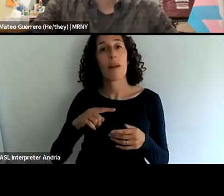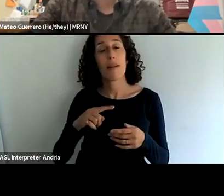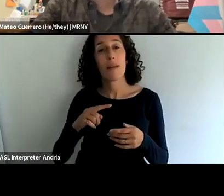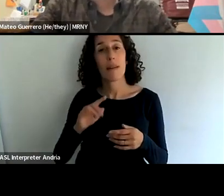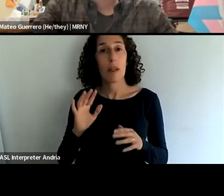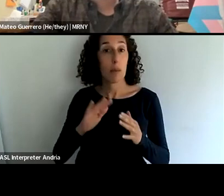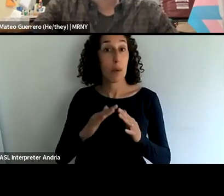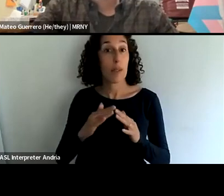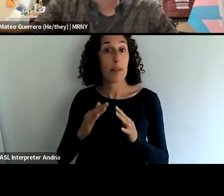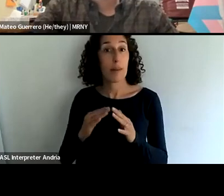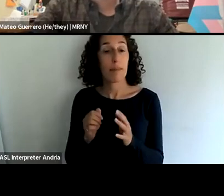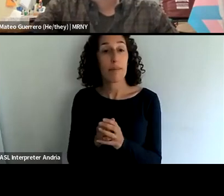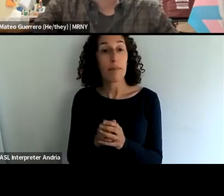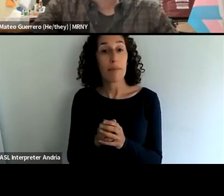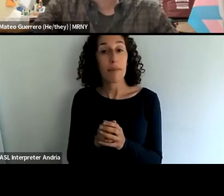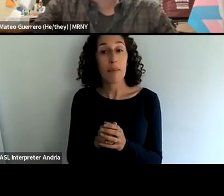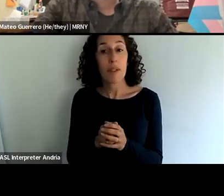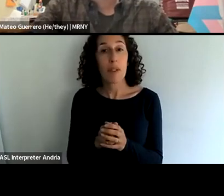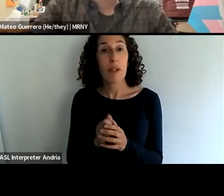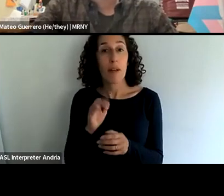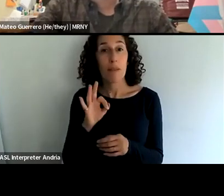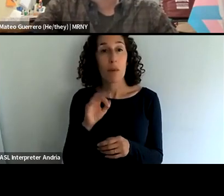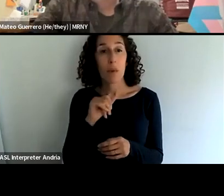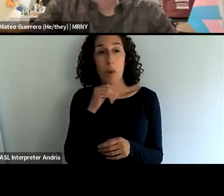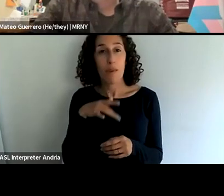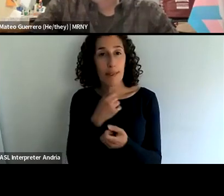doing at all.